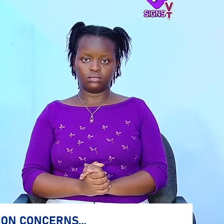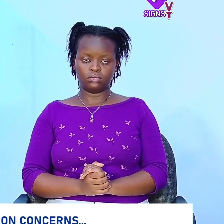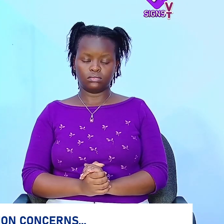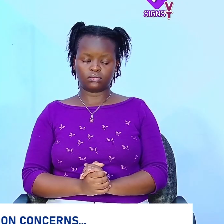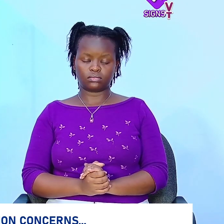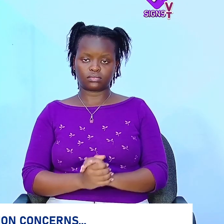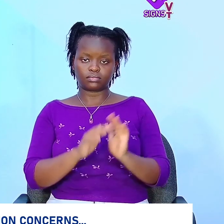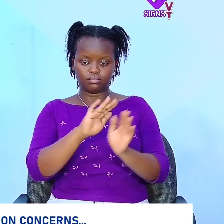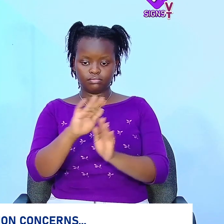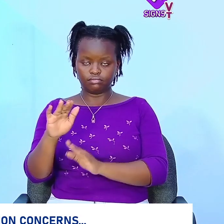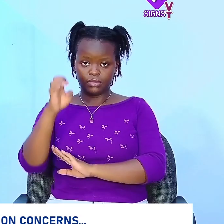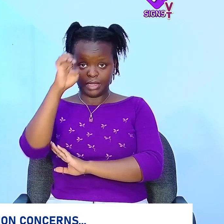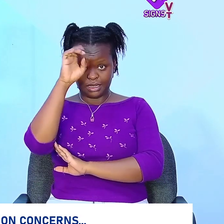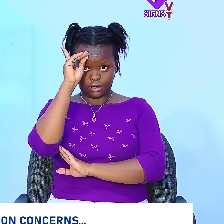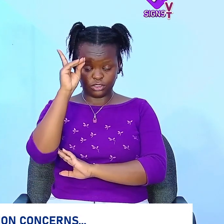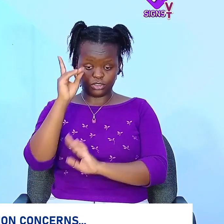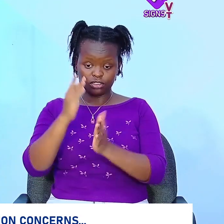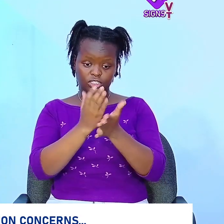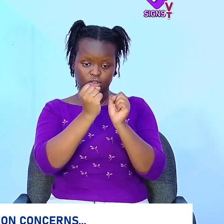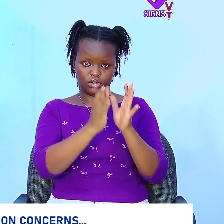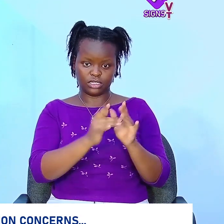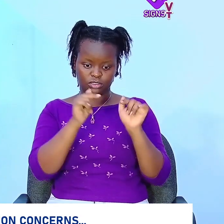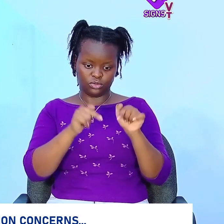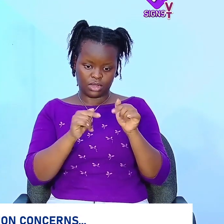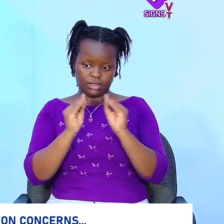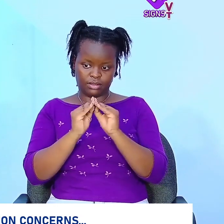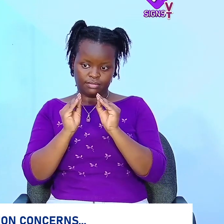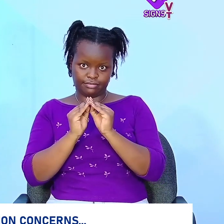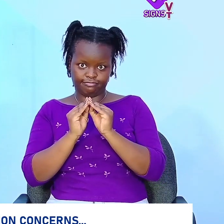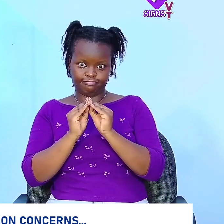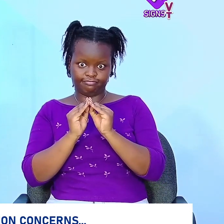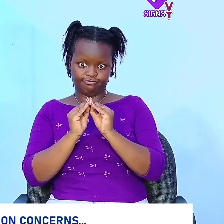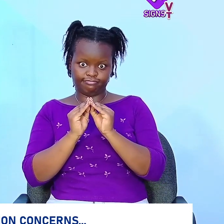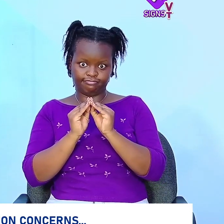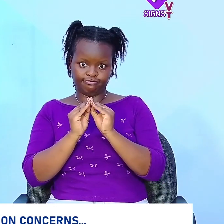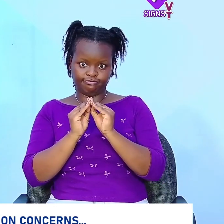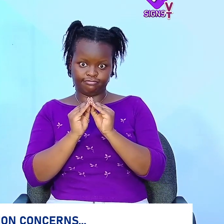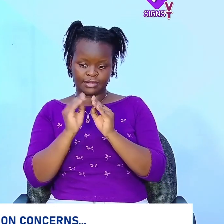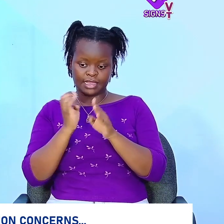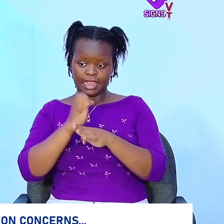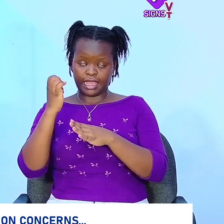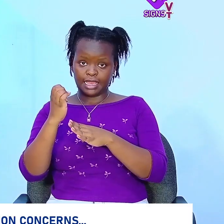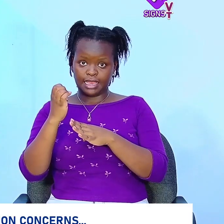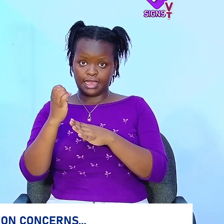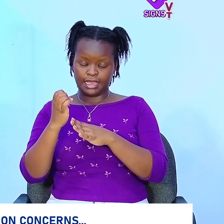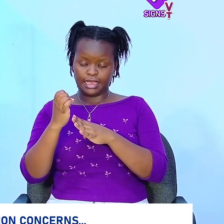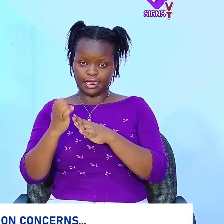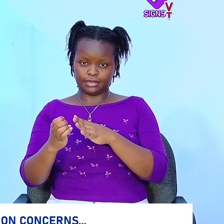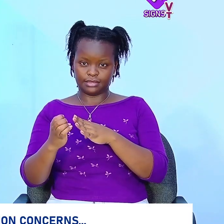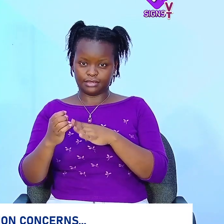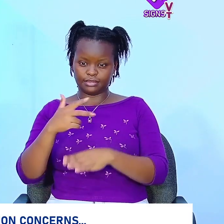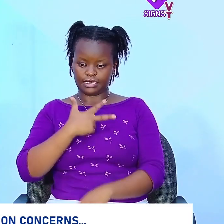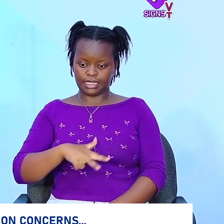Moving on, education stakeholders today convened end of the Kenya Institute of